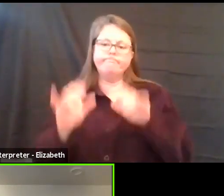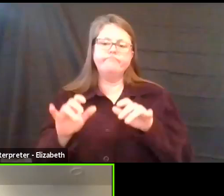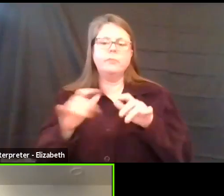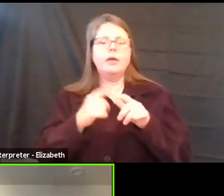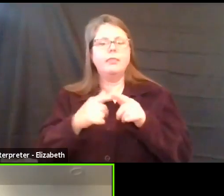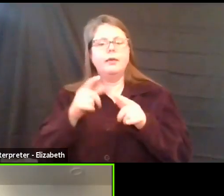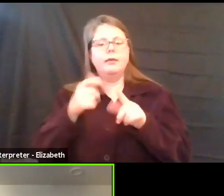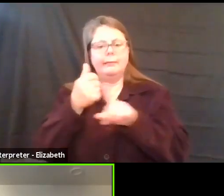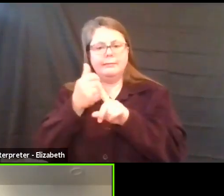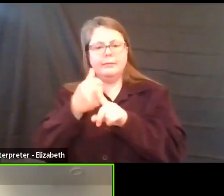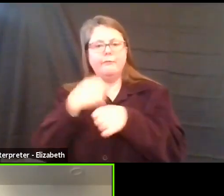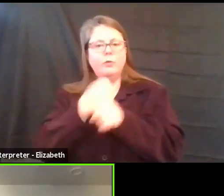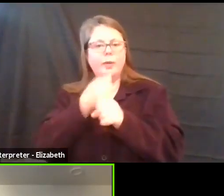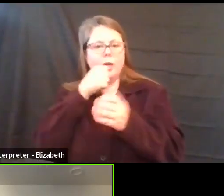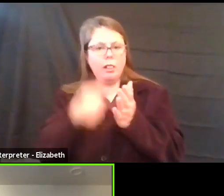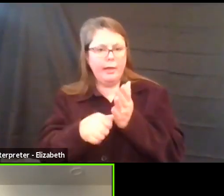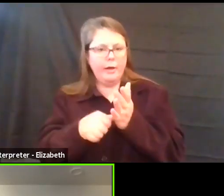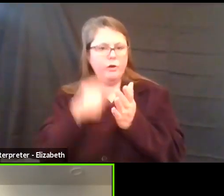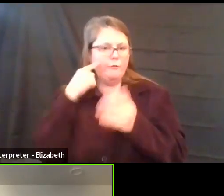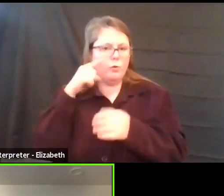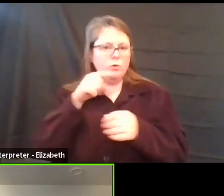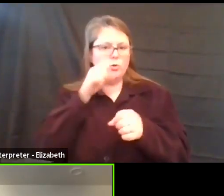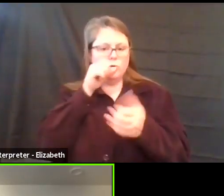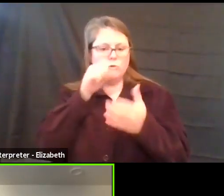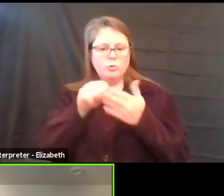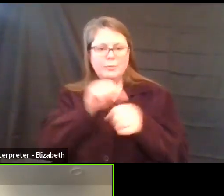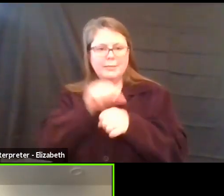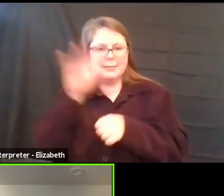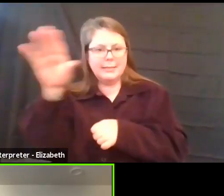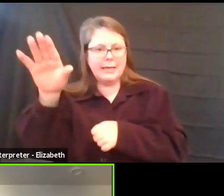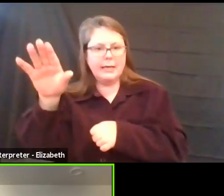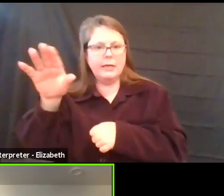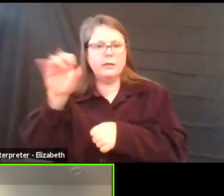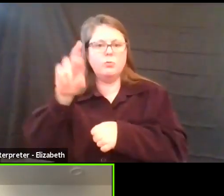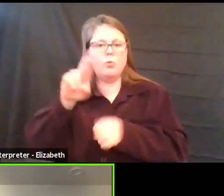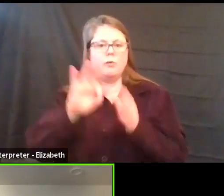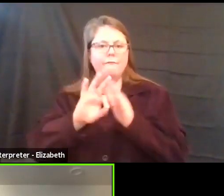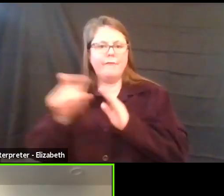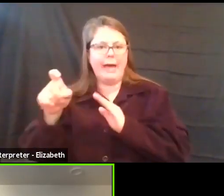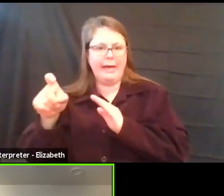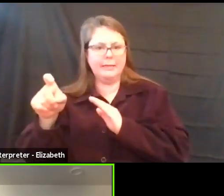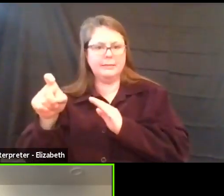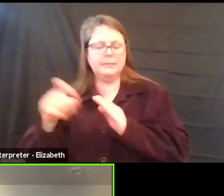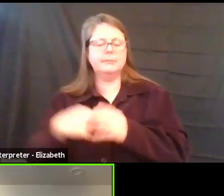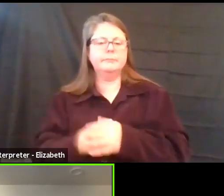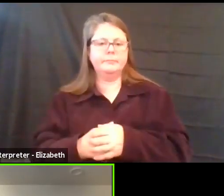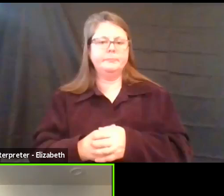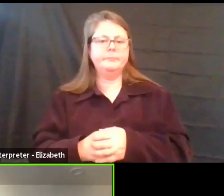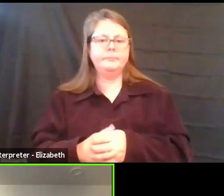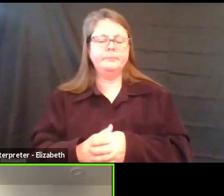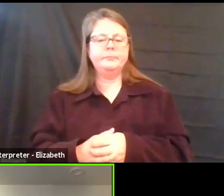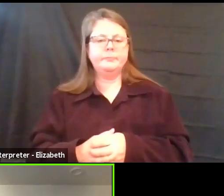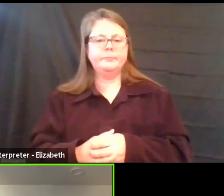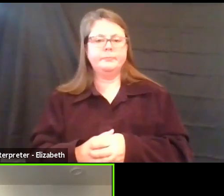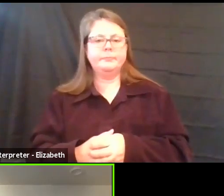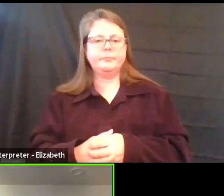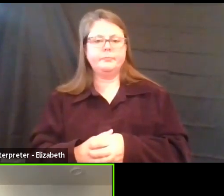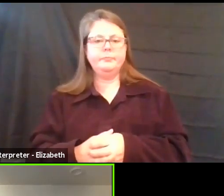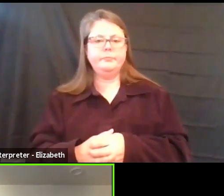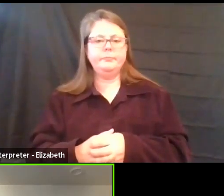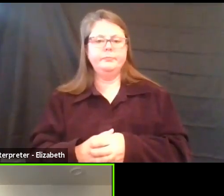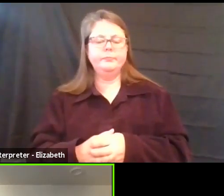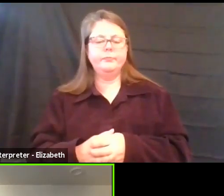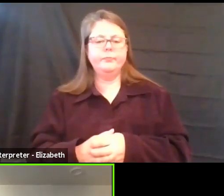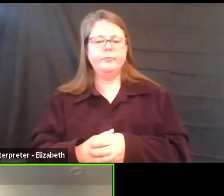either by mail or via fax, and it has that information for you. And there is also